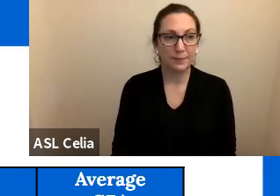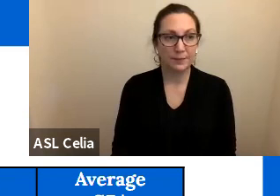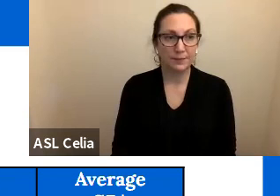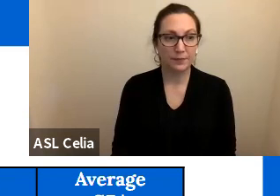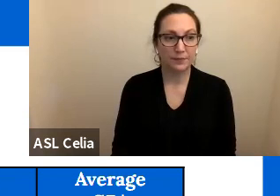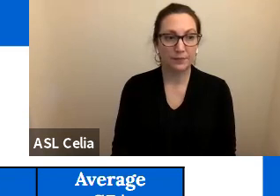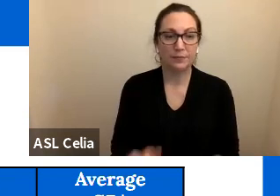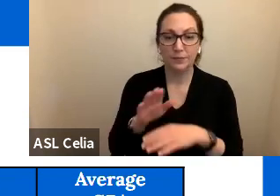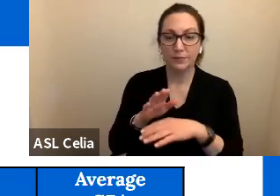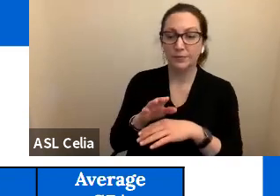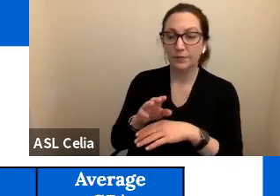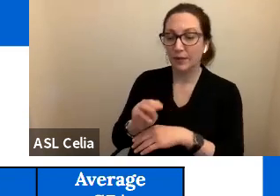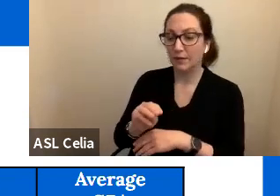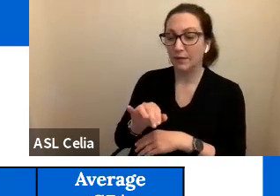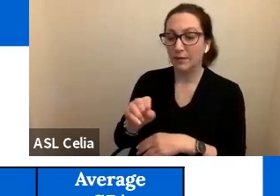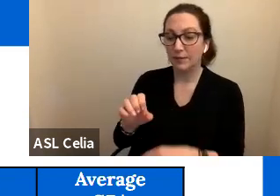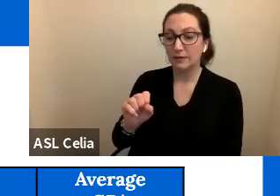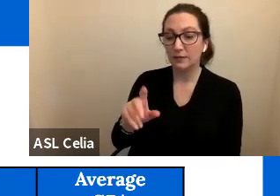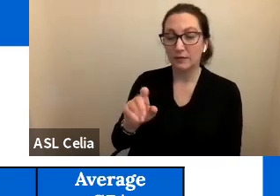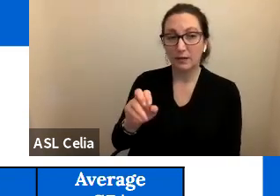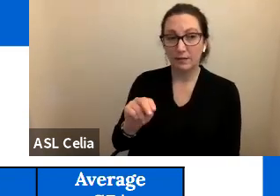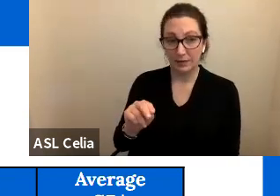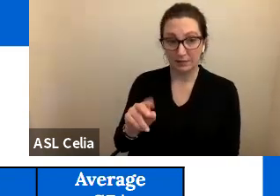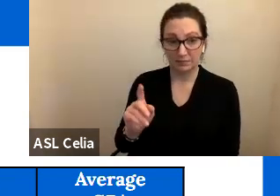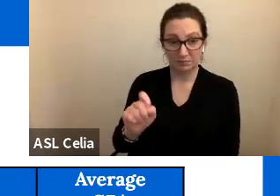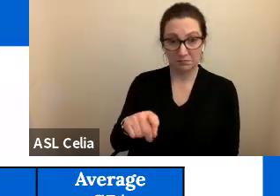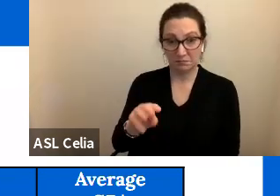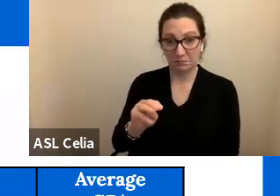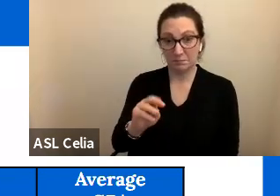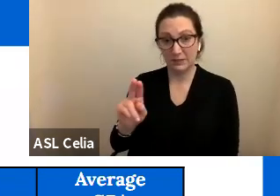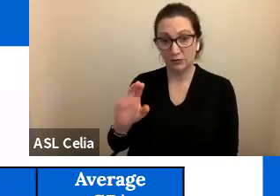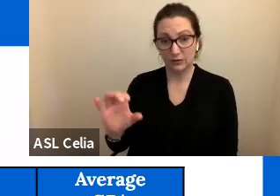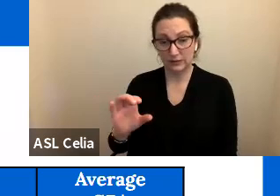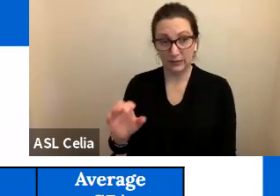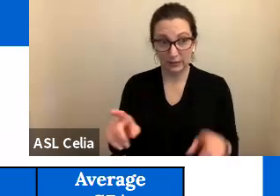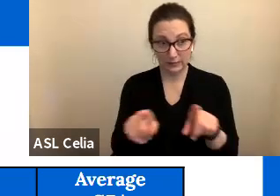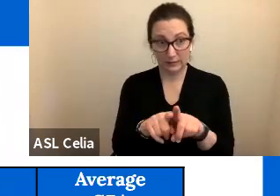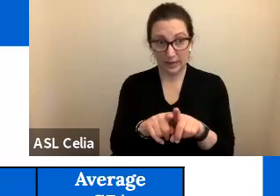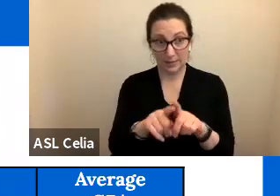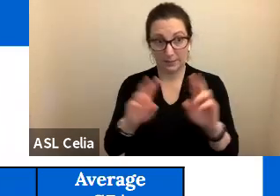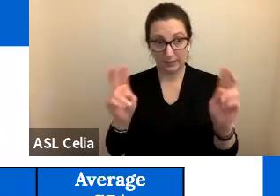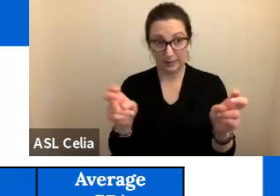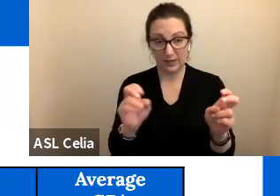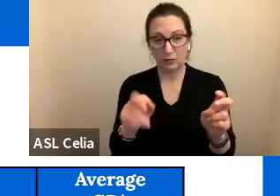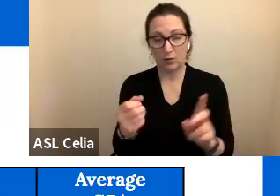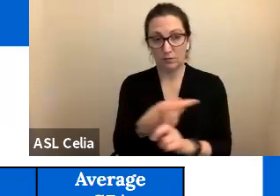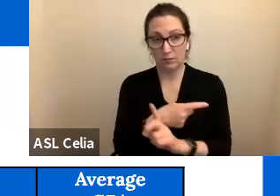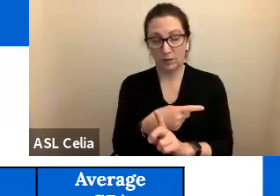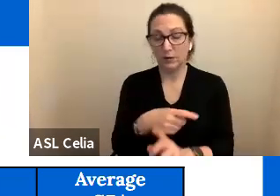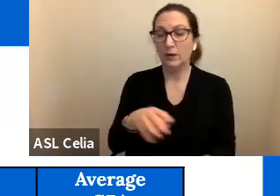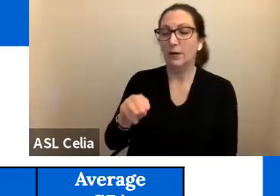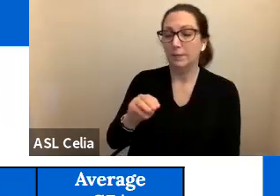Mr. Contenpasis, do you have a question on this subject or is it a new subject? No, on this subject. I'm just following